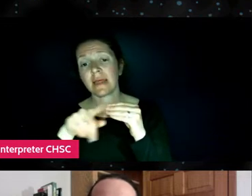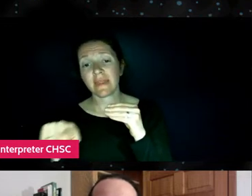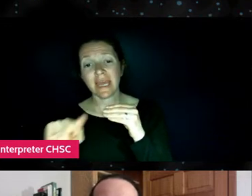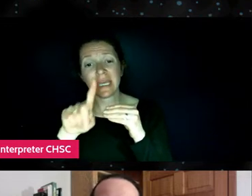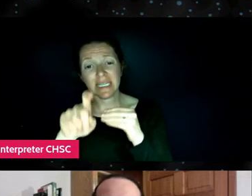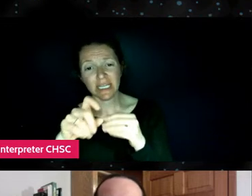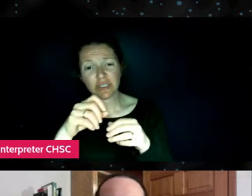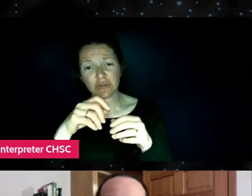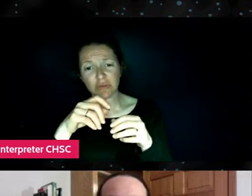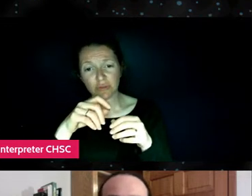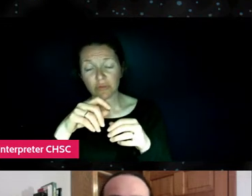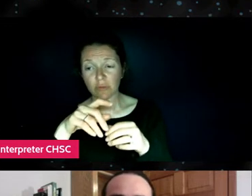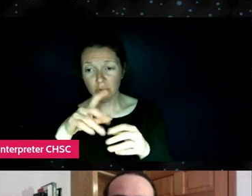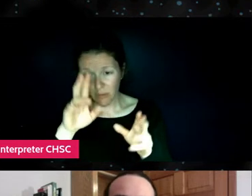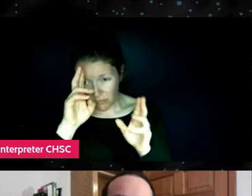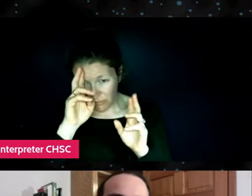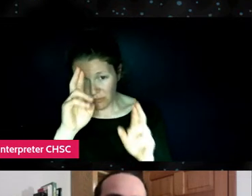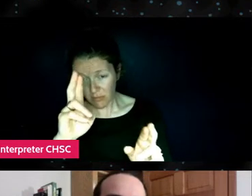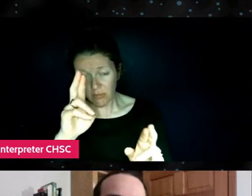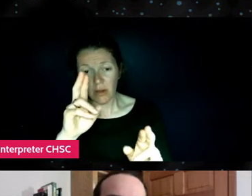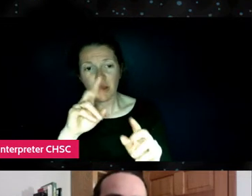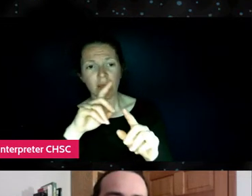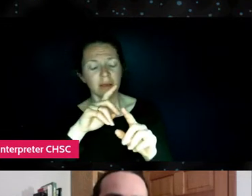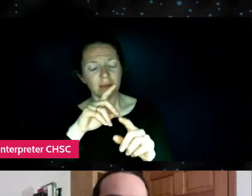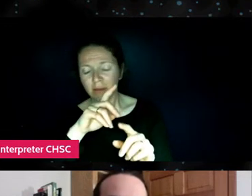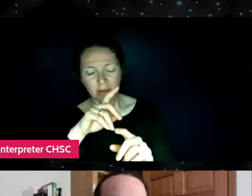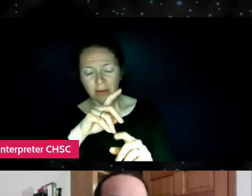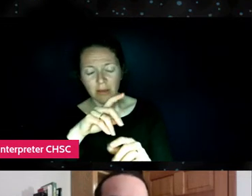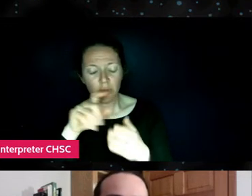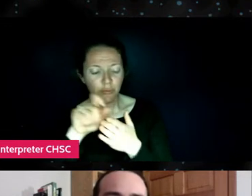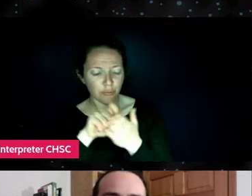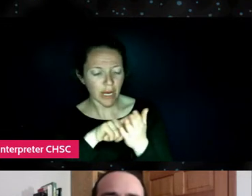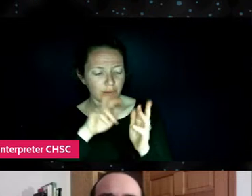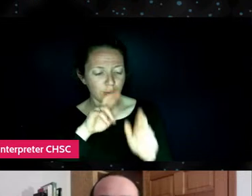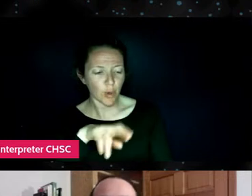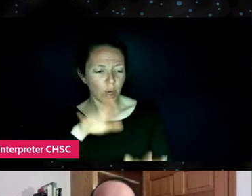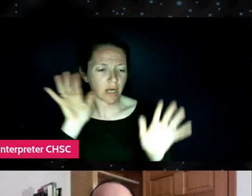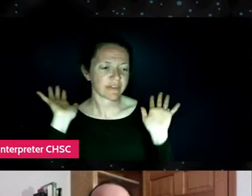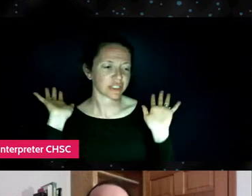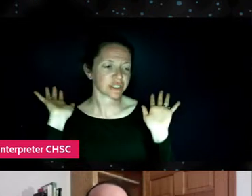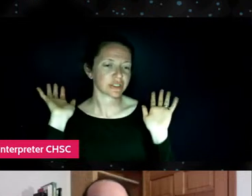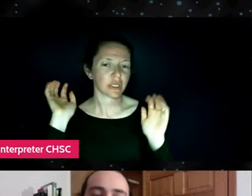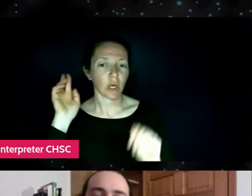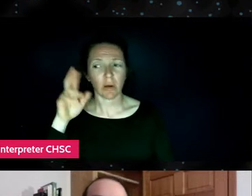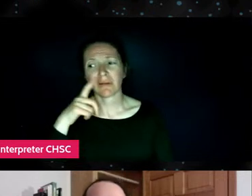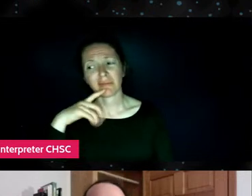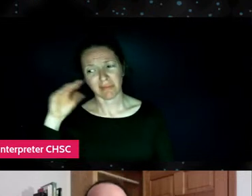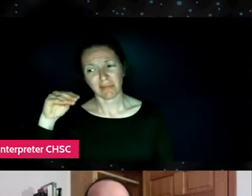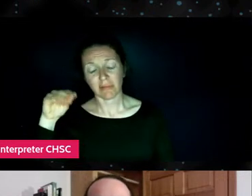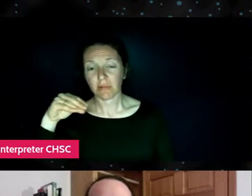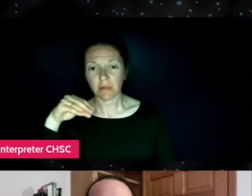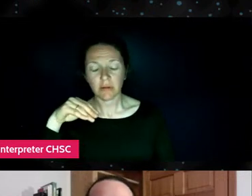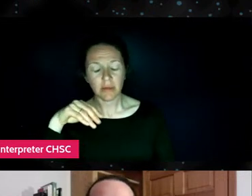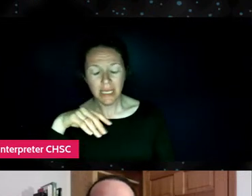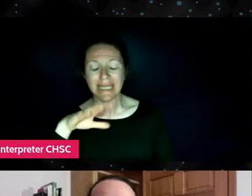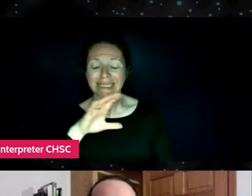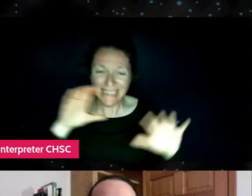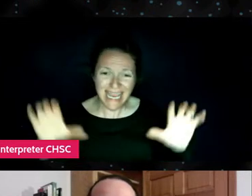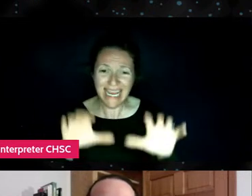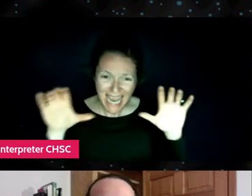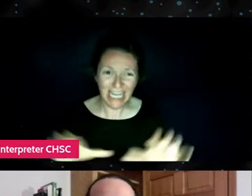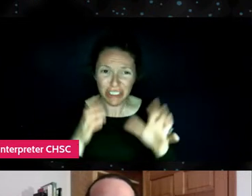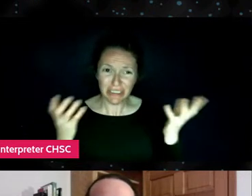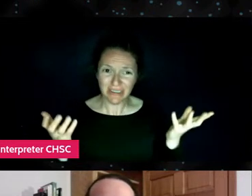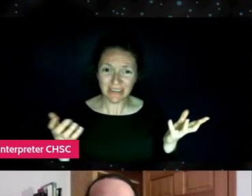take actions. Don't hold them accountable if they're going to write a report or have a committee meeting. No, they've got to shut